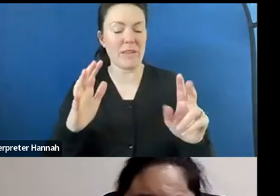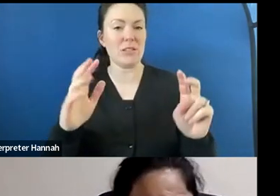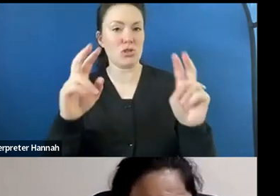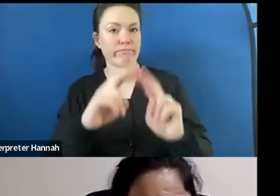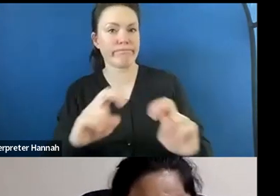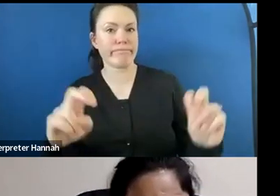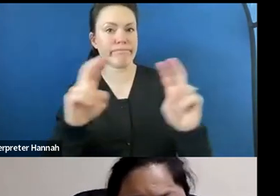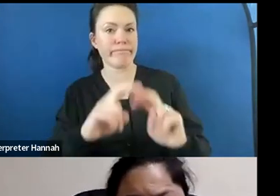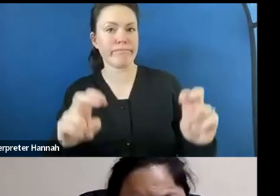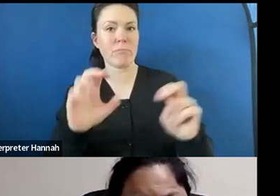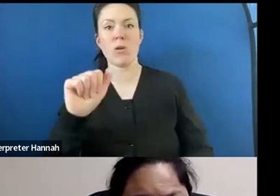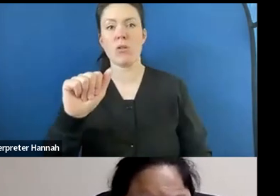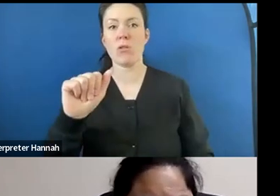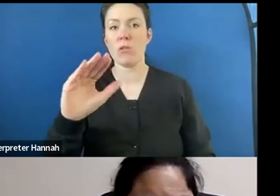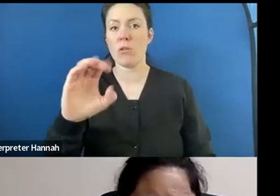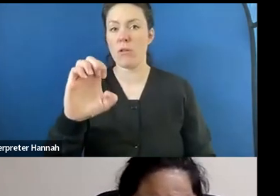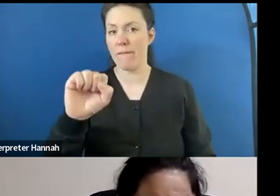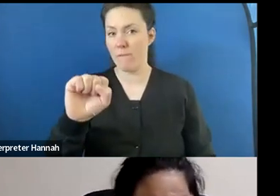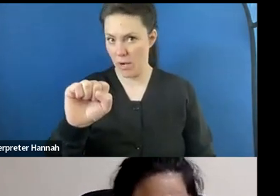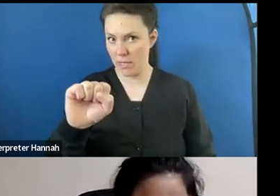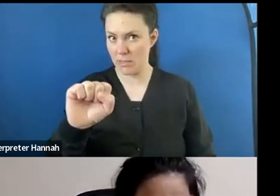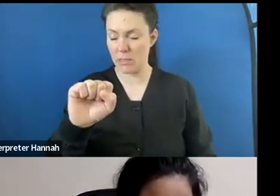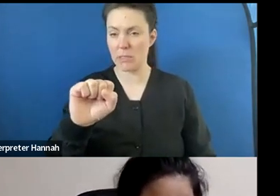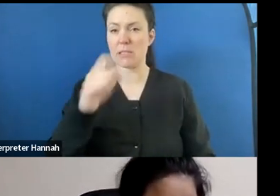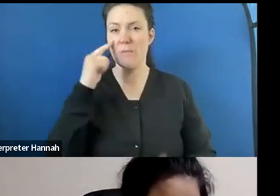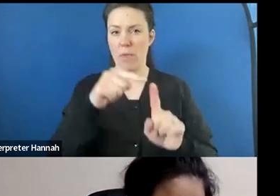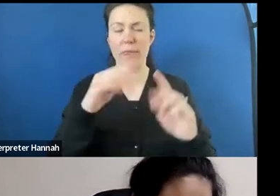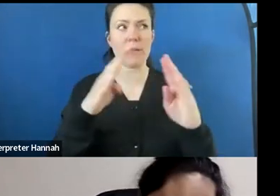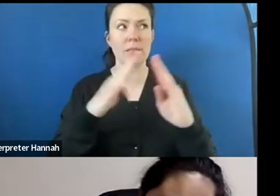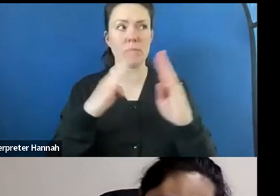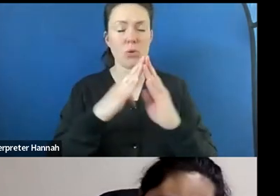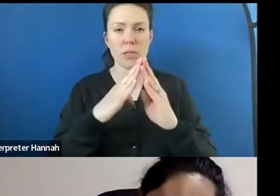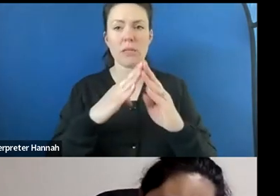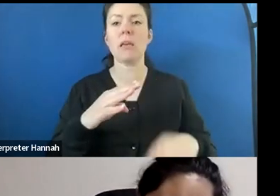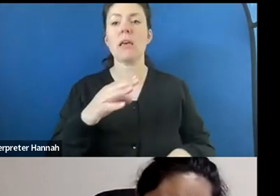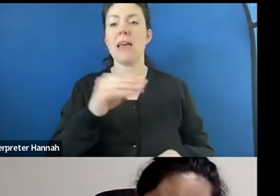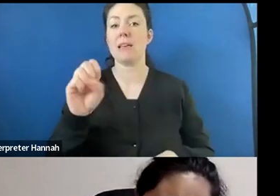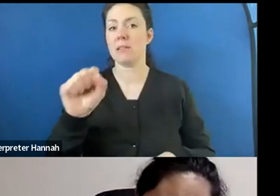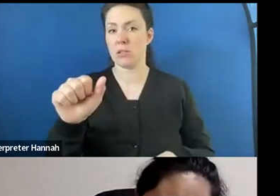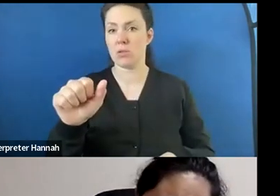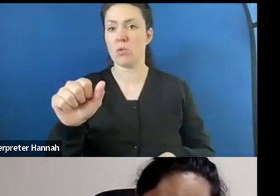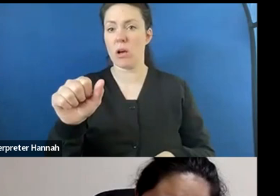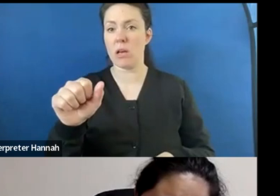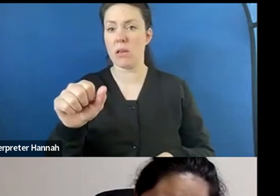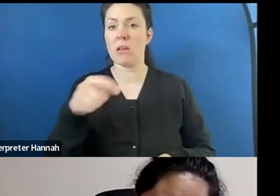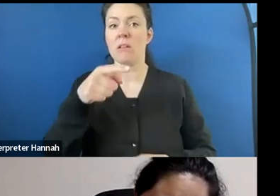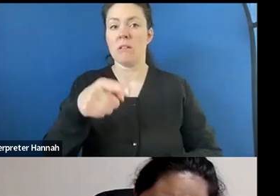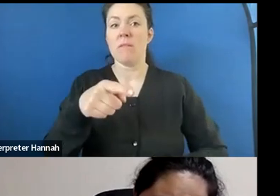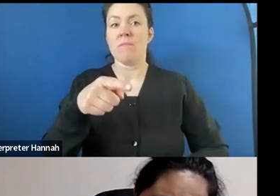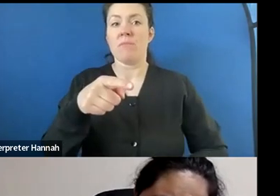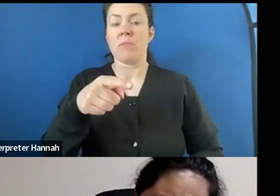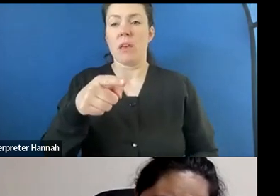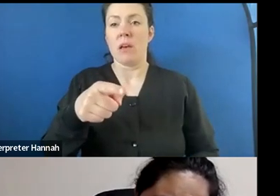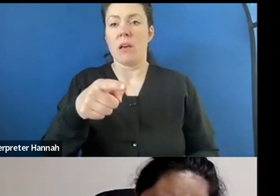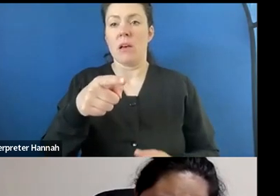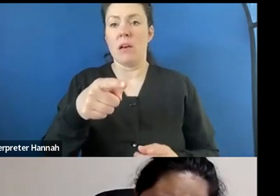assessment looking at ACEs and where we're at as a community, and sexual assault definitely is one that is most